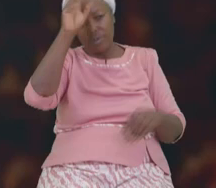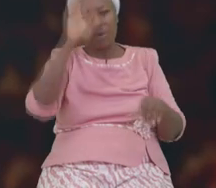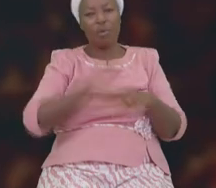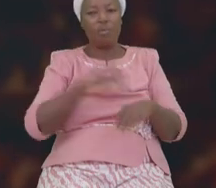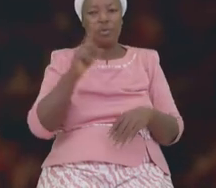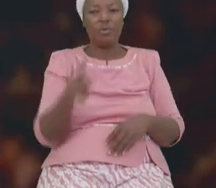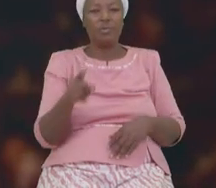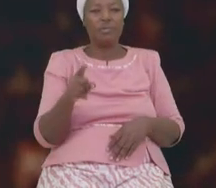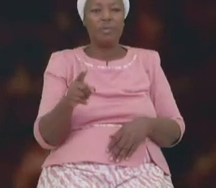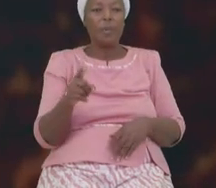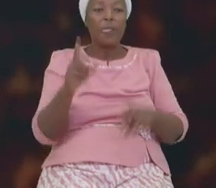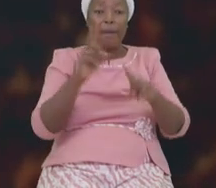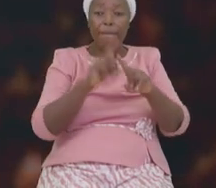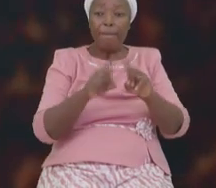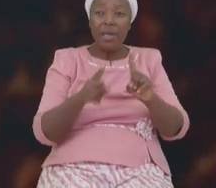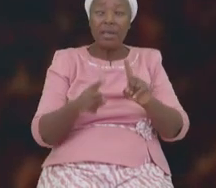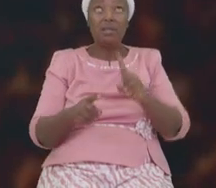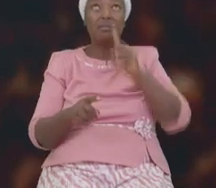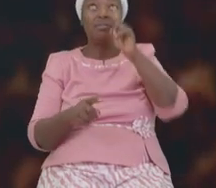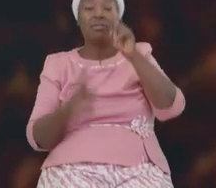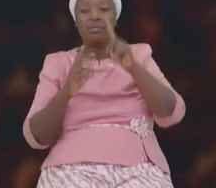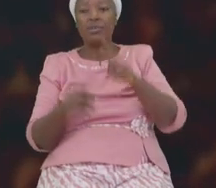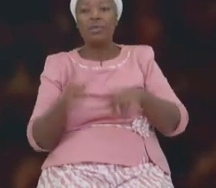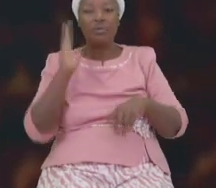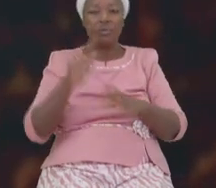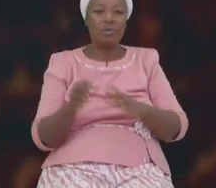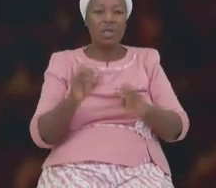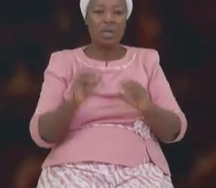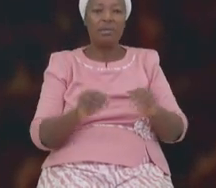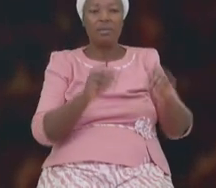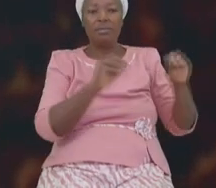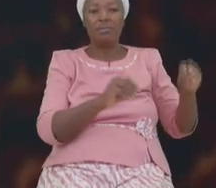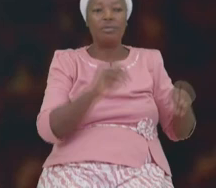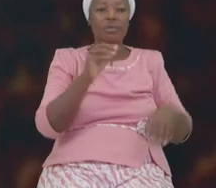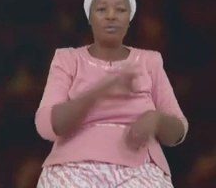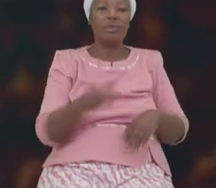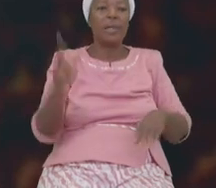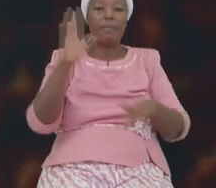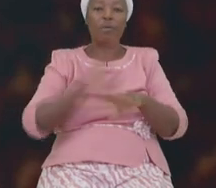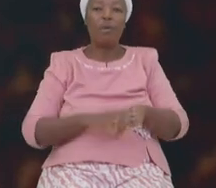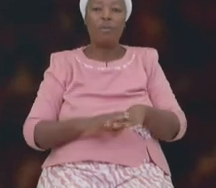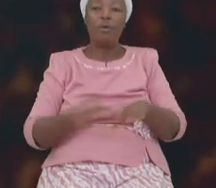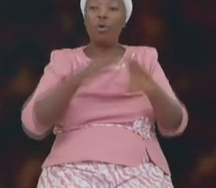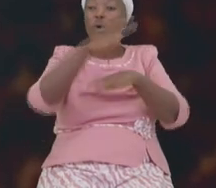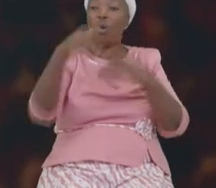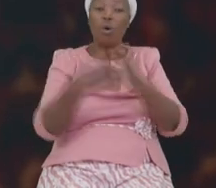But he will lay them upon all them that hate thee.